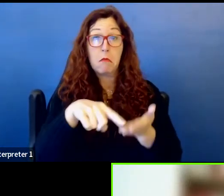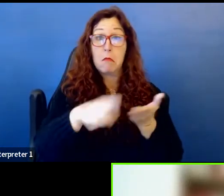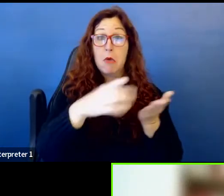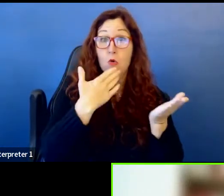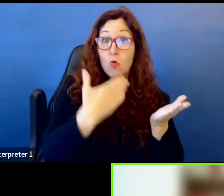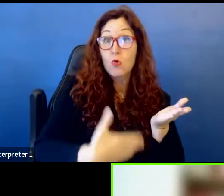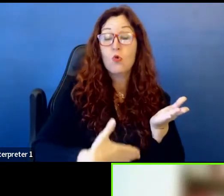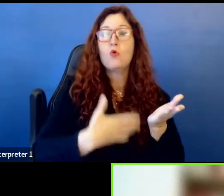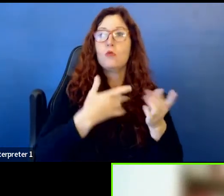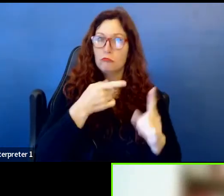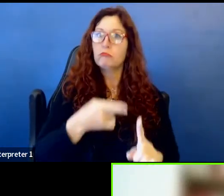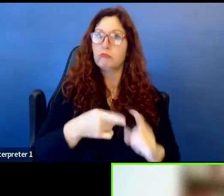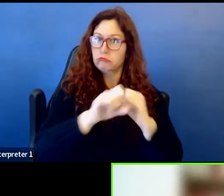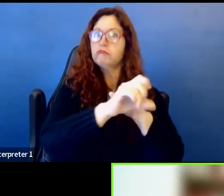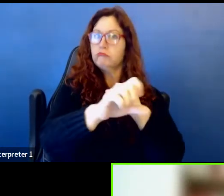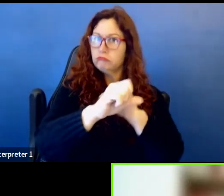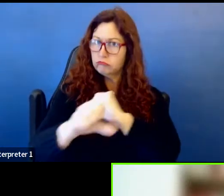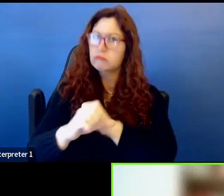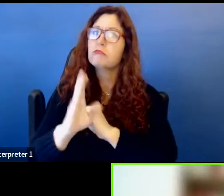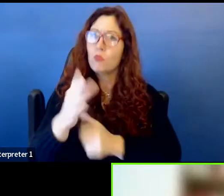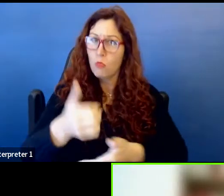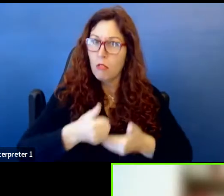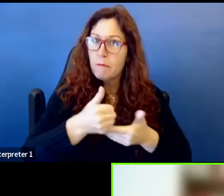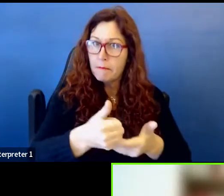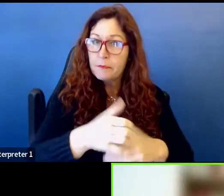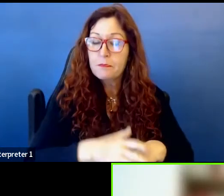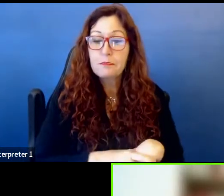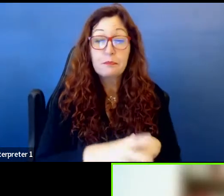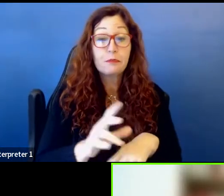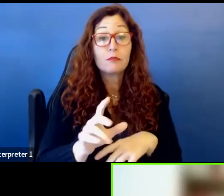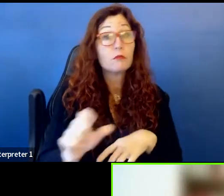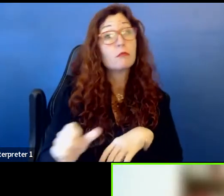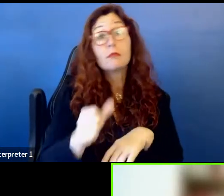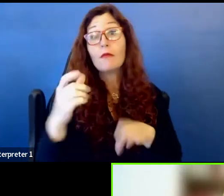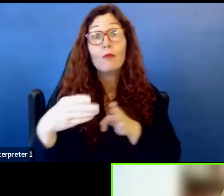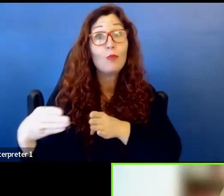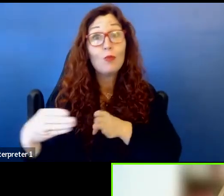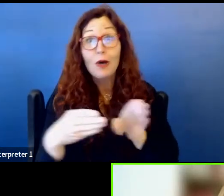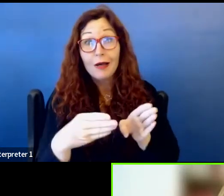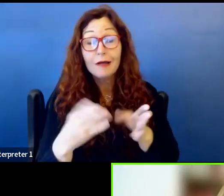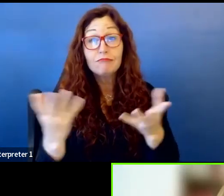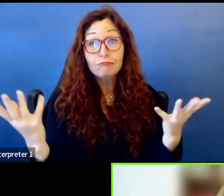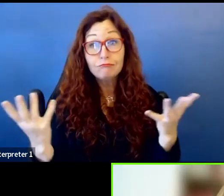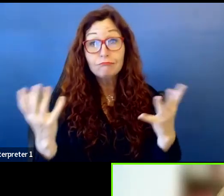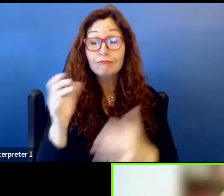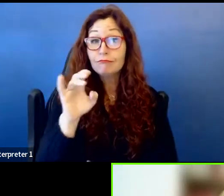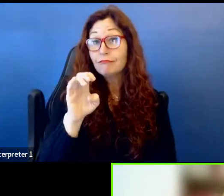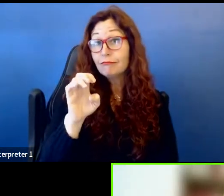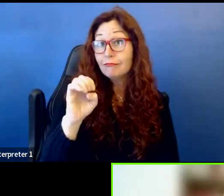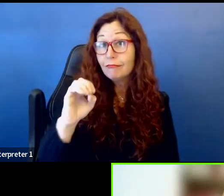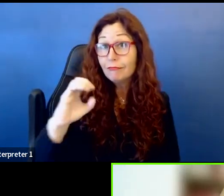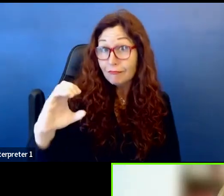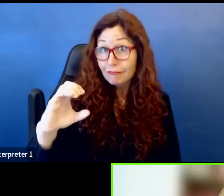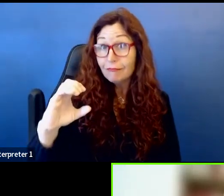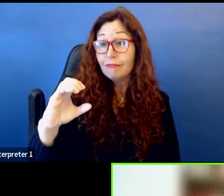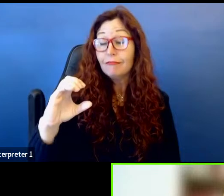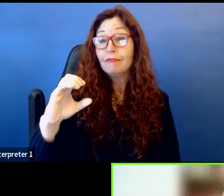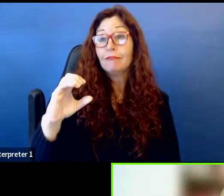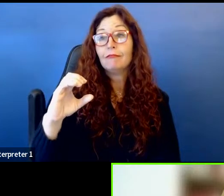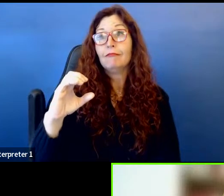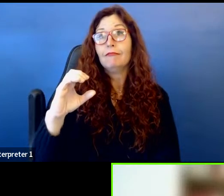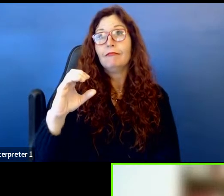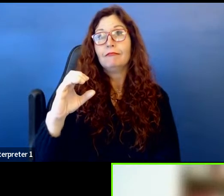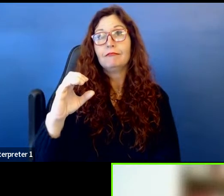other issues are you know for the eoc to come in to lift up